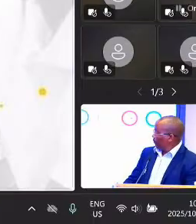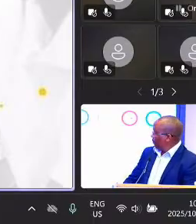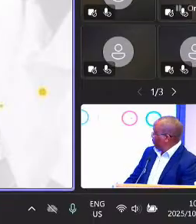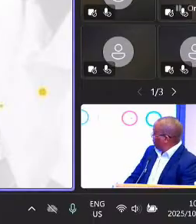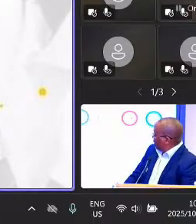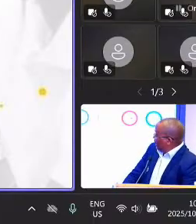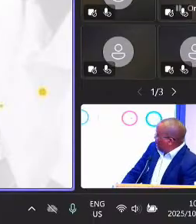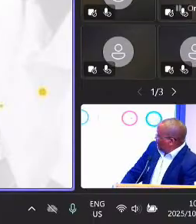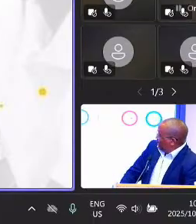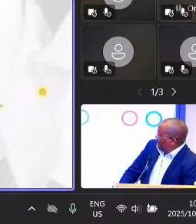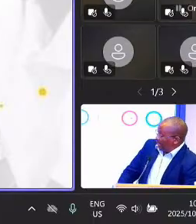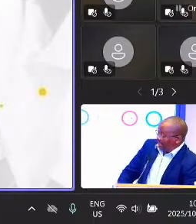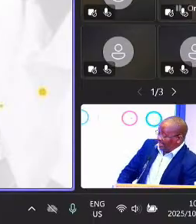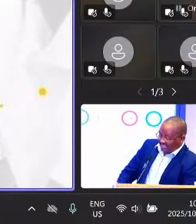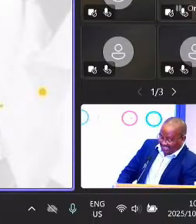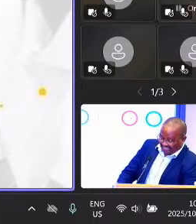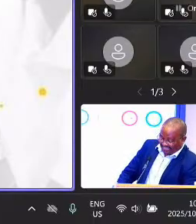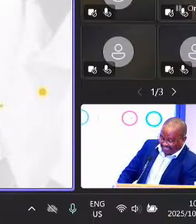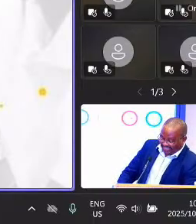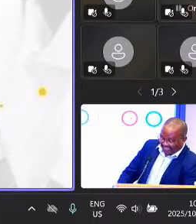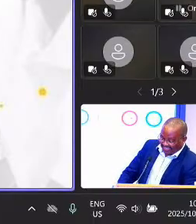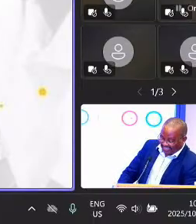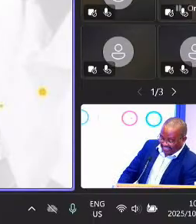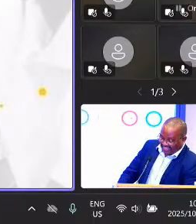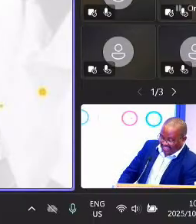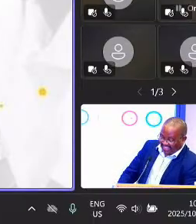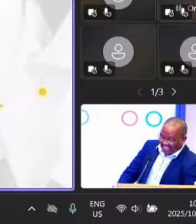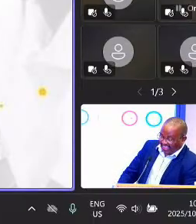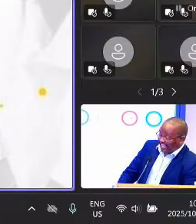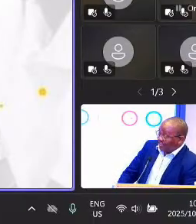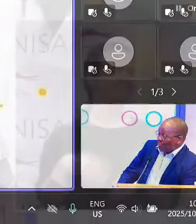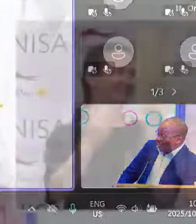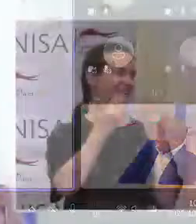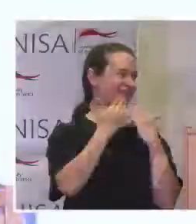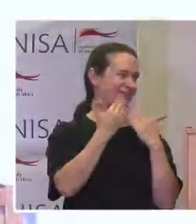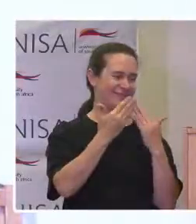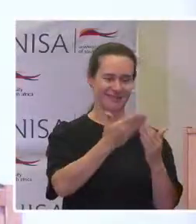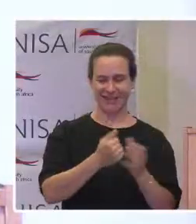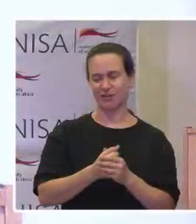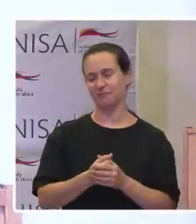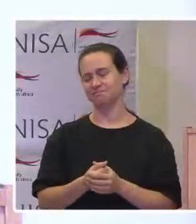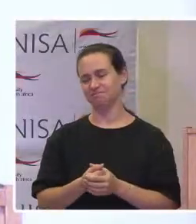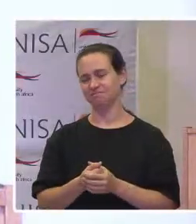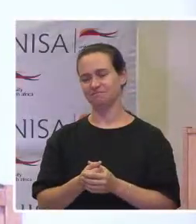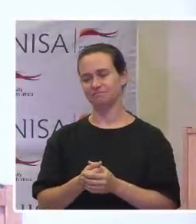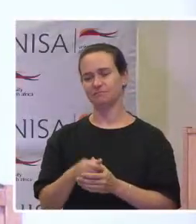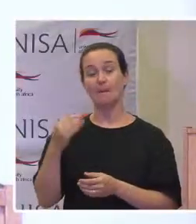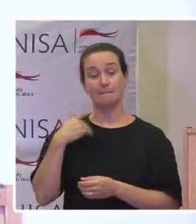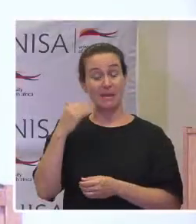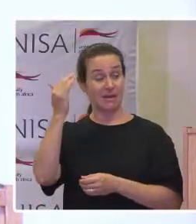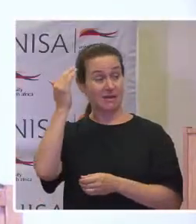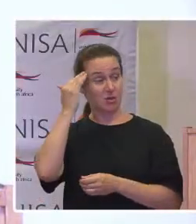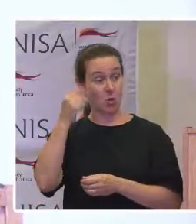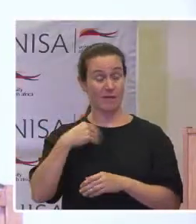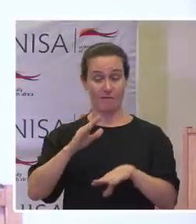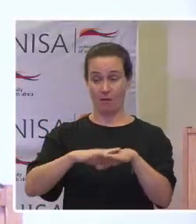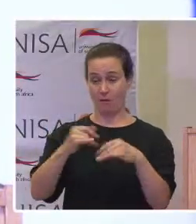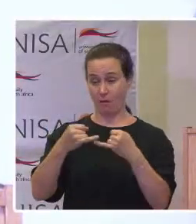Over to you, Prof. I think I have attempted all of them. Thank you so much, Doc. I know we have an